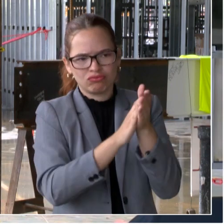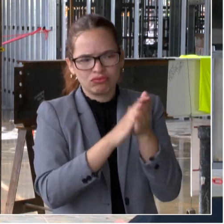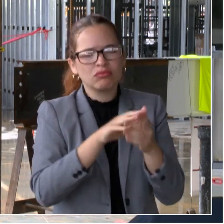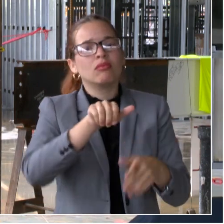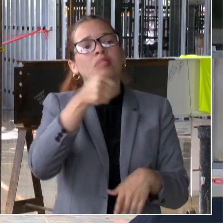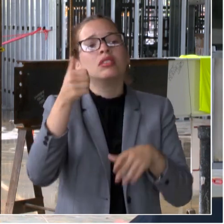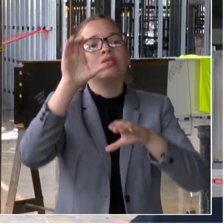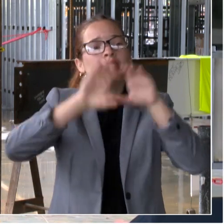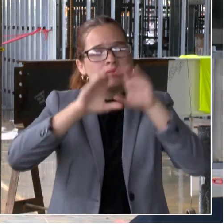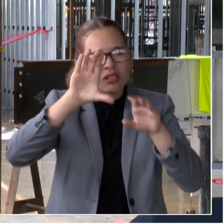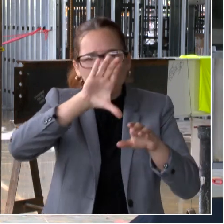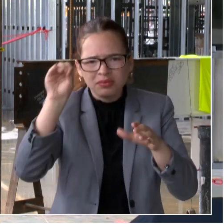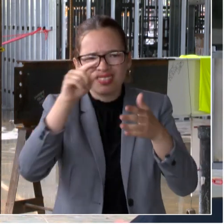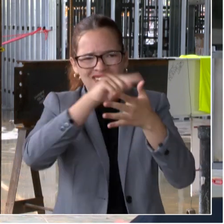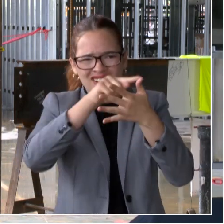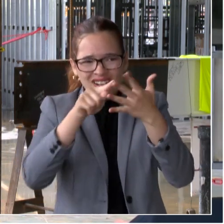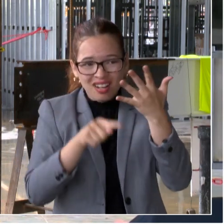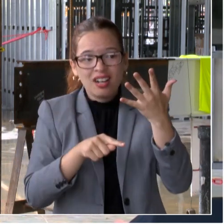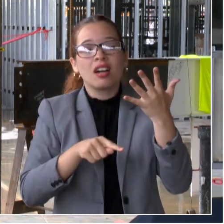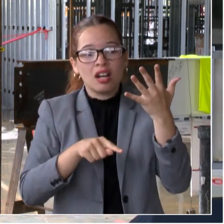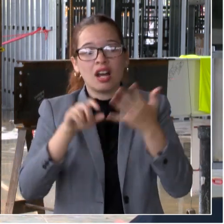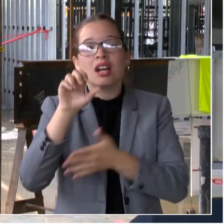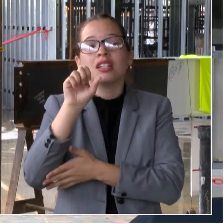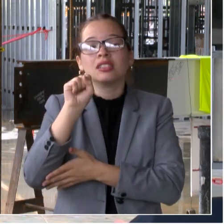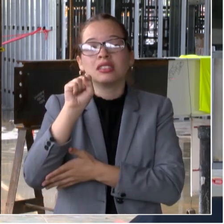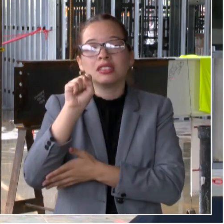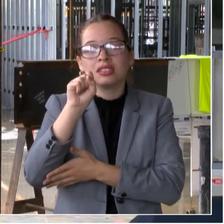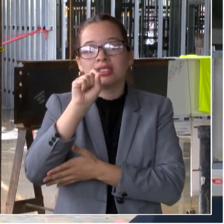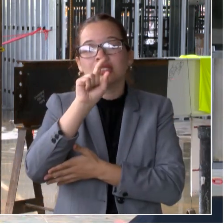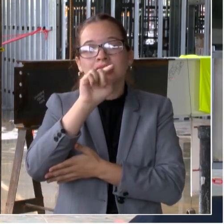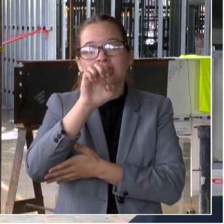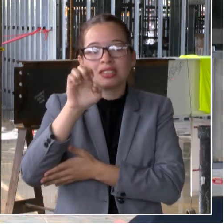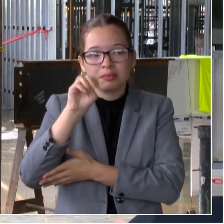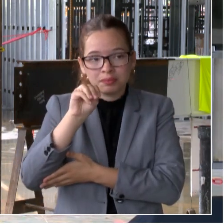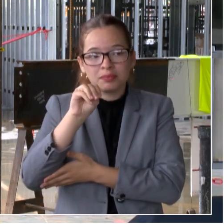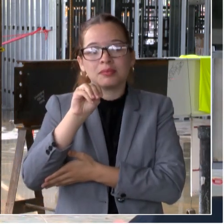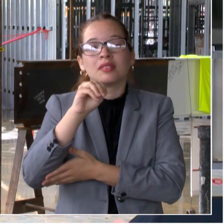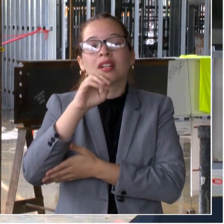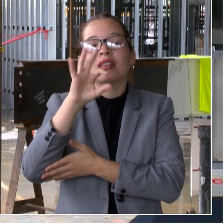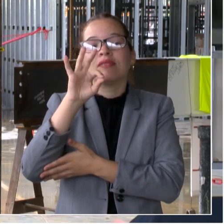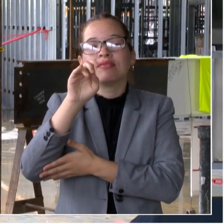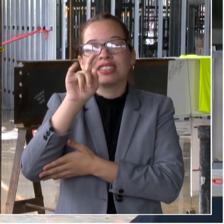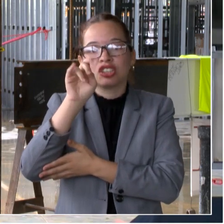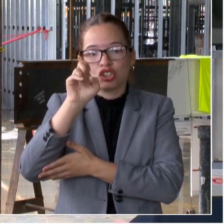We want to thank our union partners, Iron Workers 5,